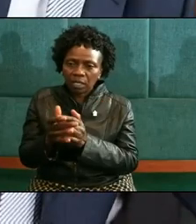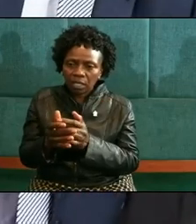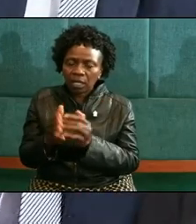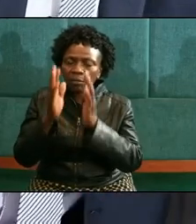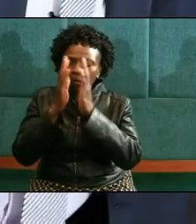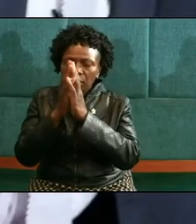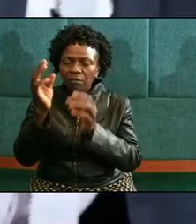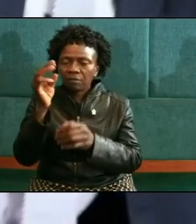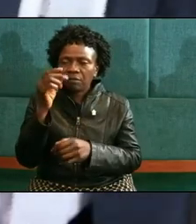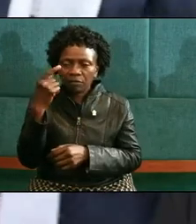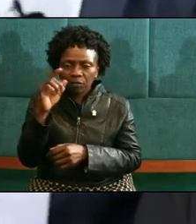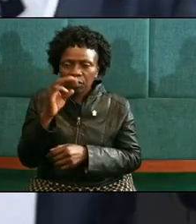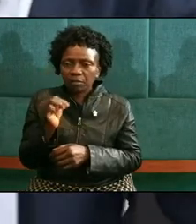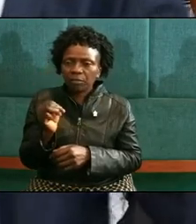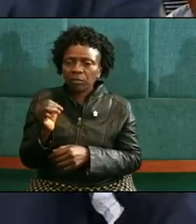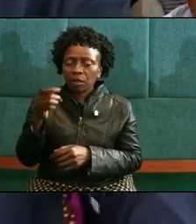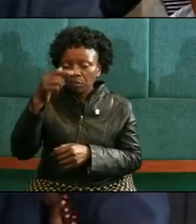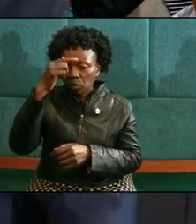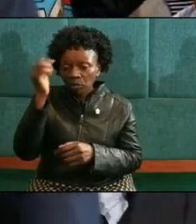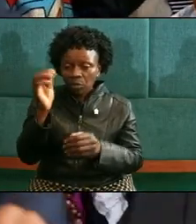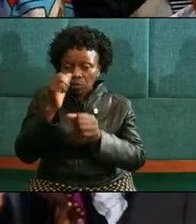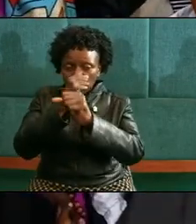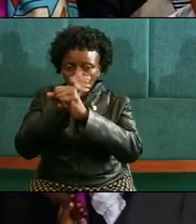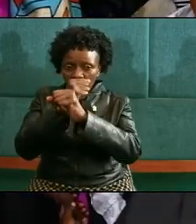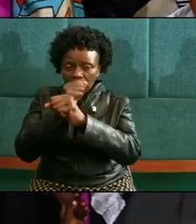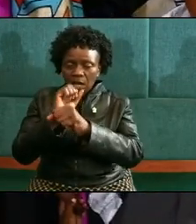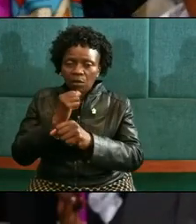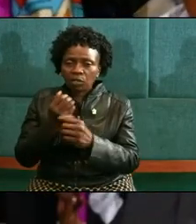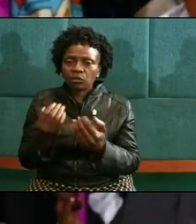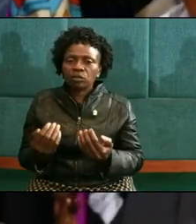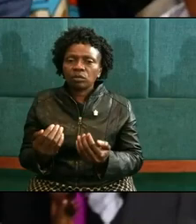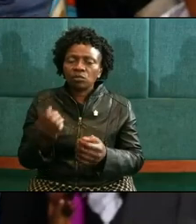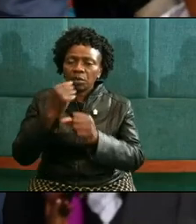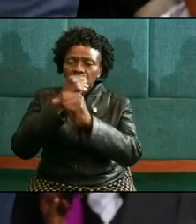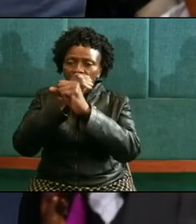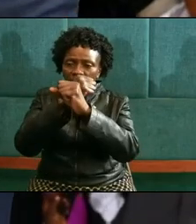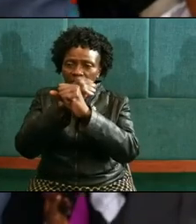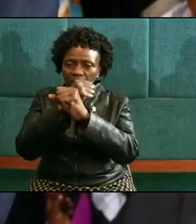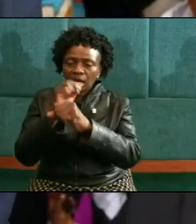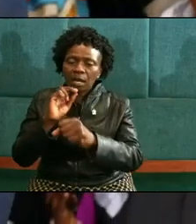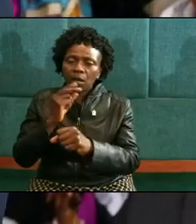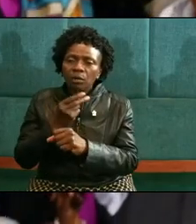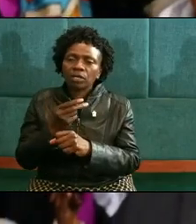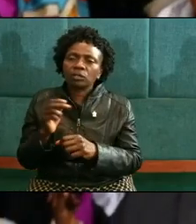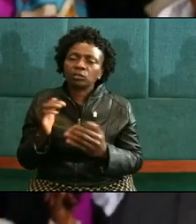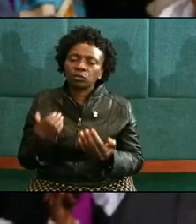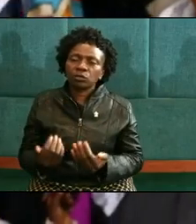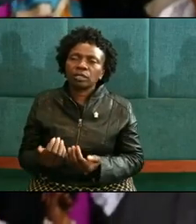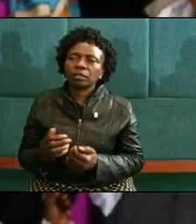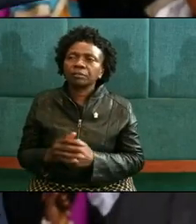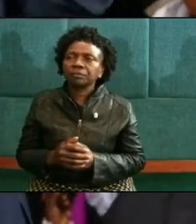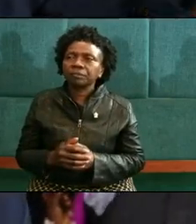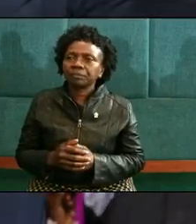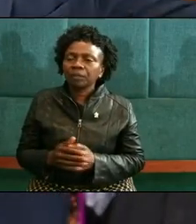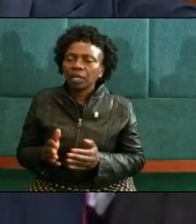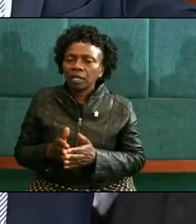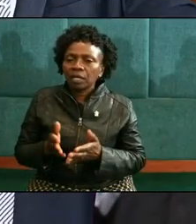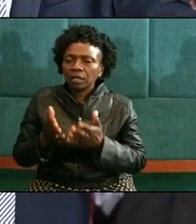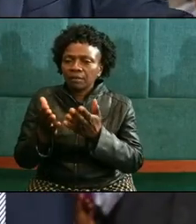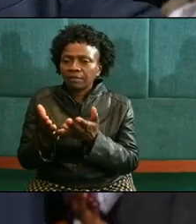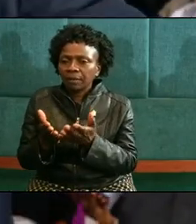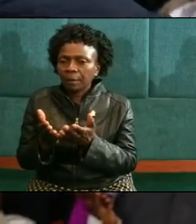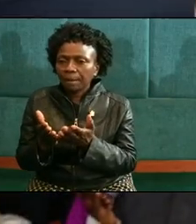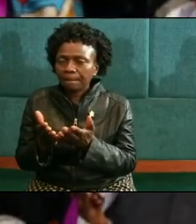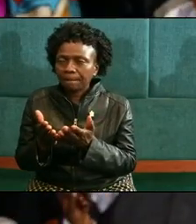we are protecting our children. We're protecting our children. Ain't giving up on